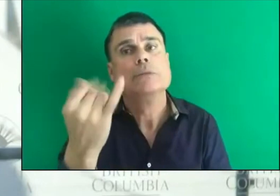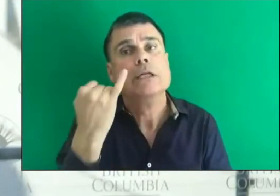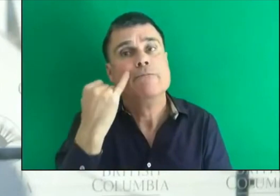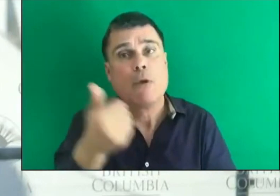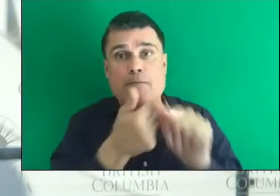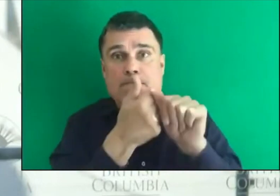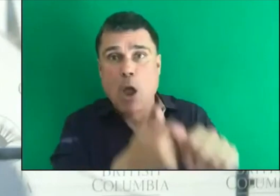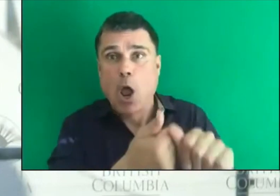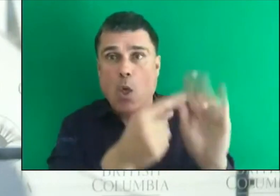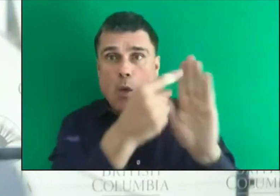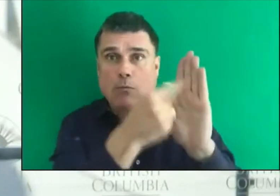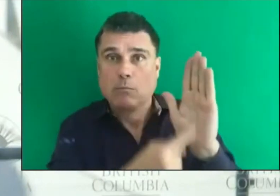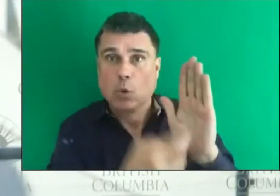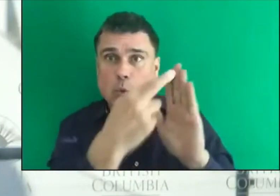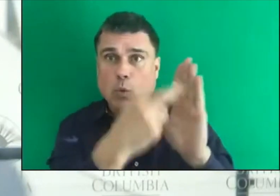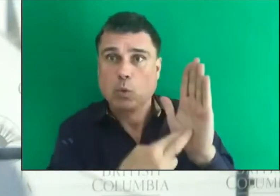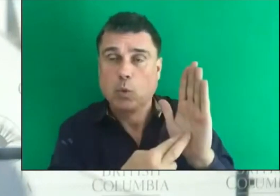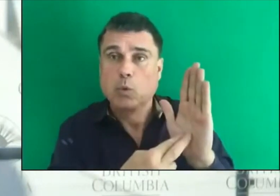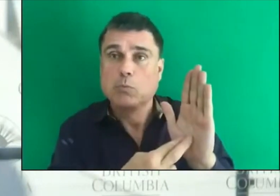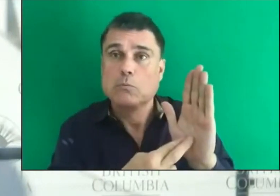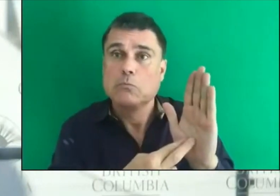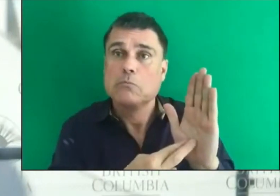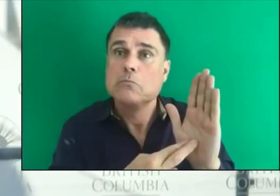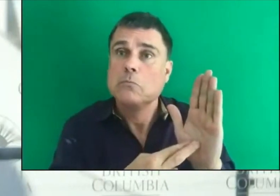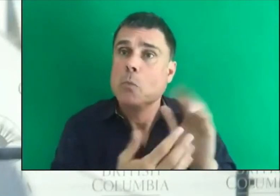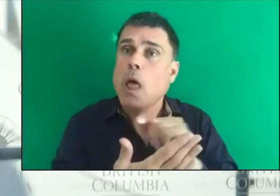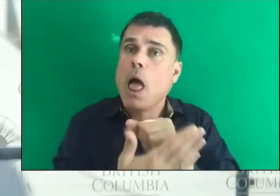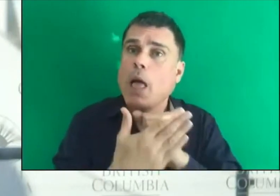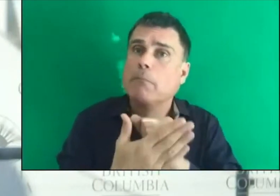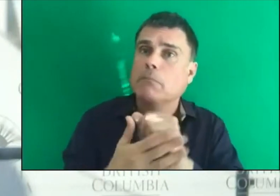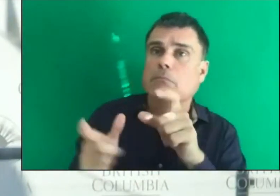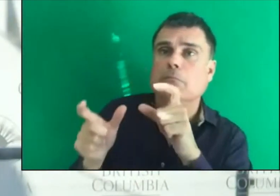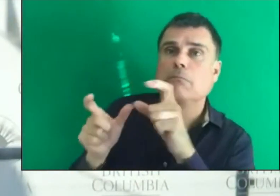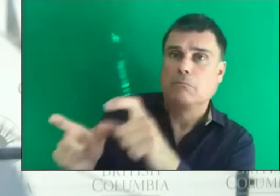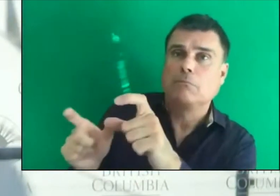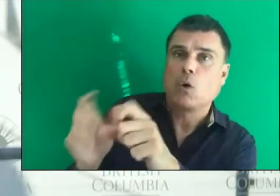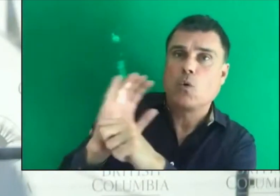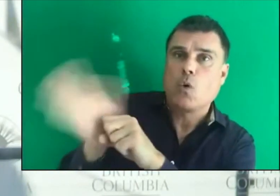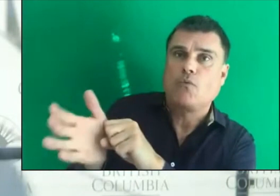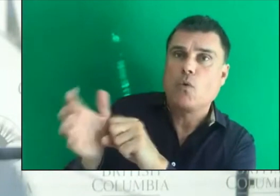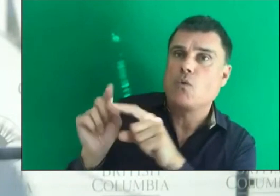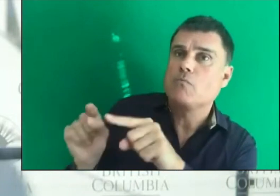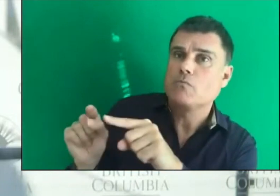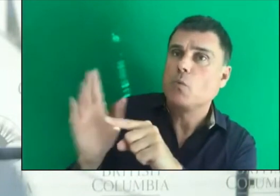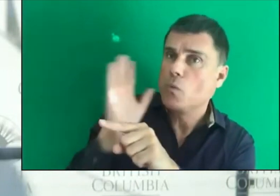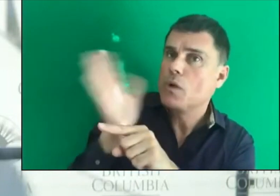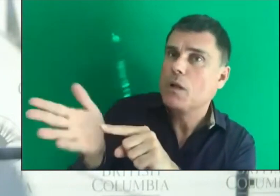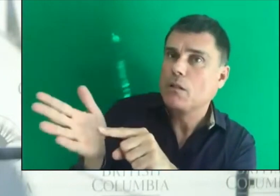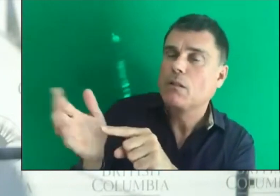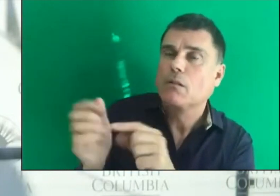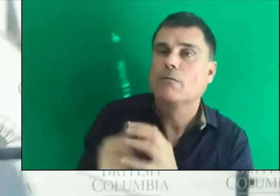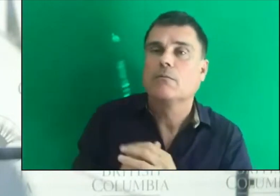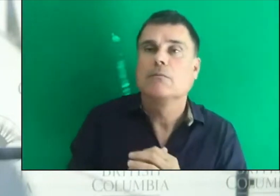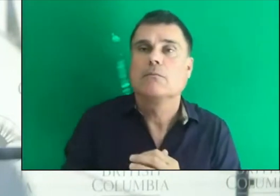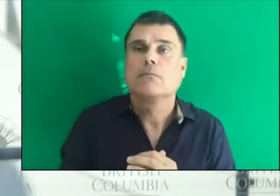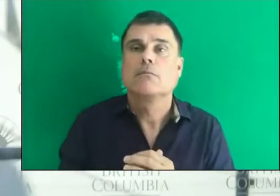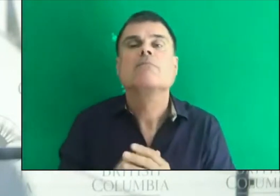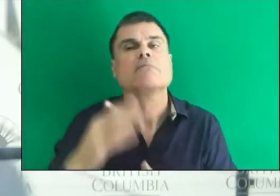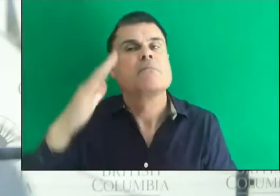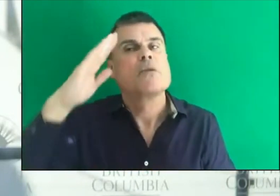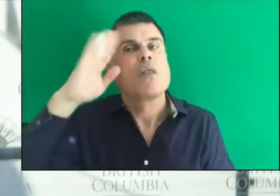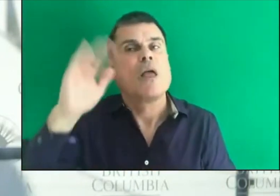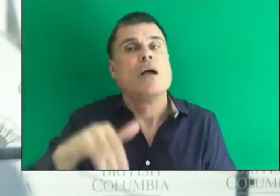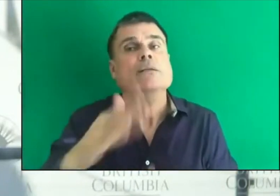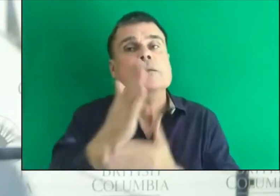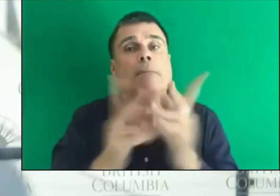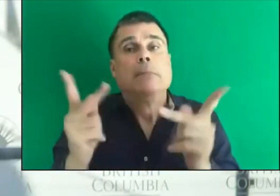in place. And we've also, as you may recall, we've limited the hours of operation and serving of alcohol.